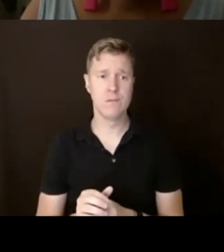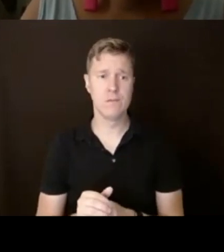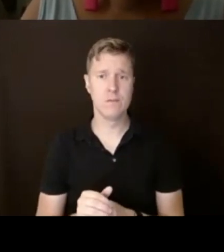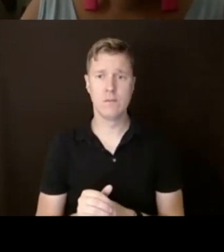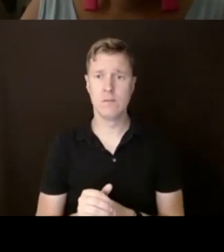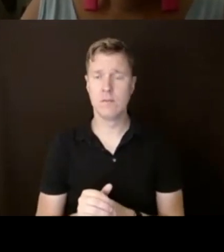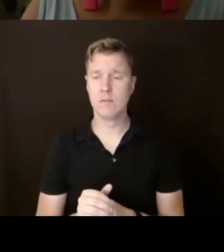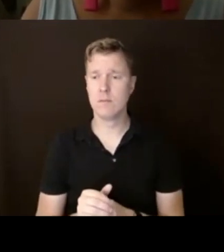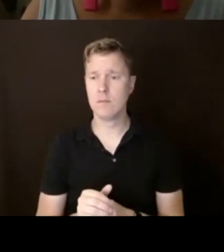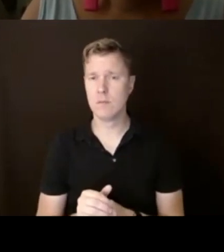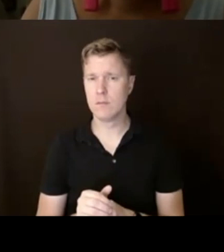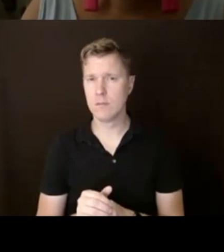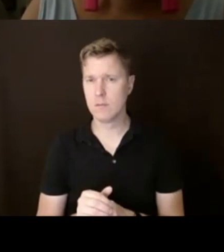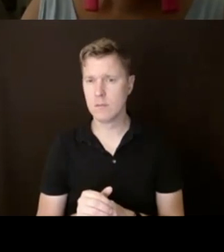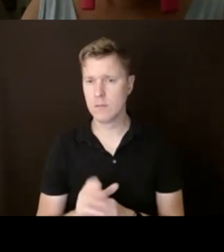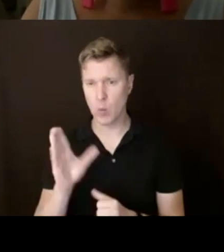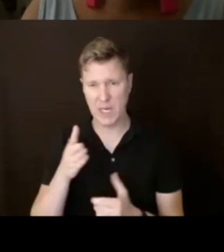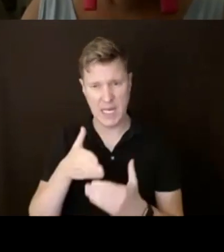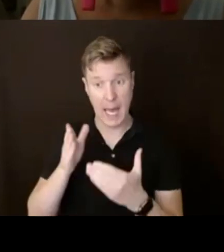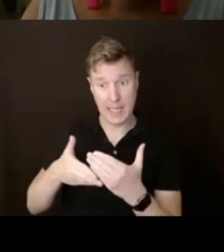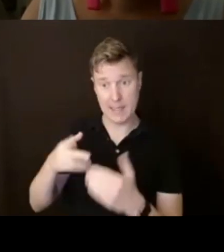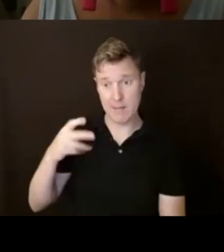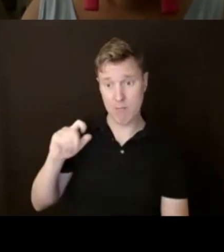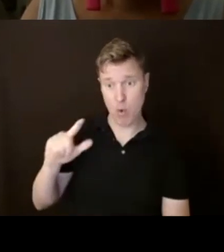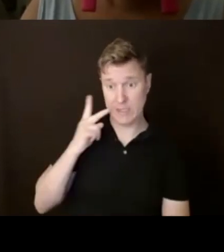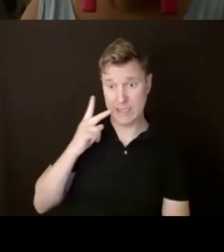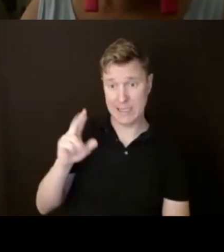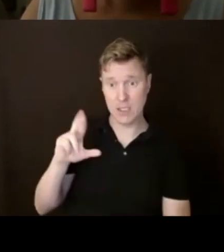And I believe we ended the poll. Are you able to see the results, Yolanda?